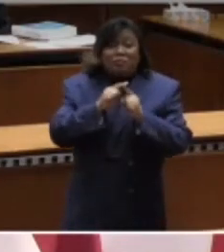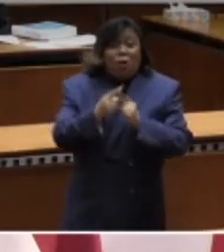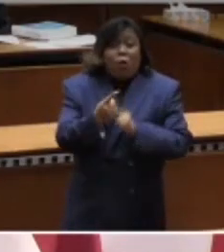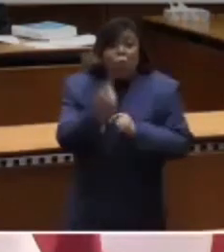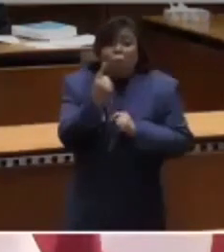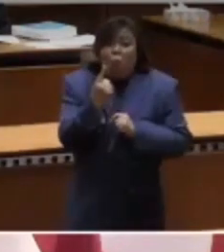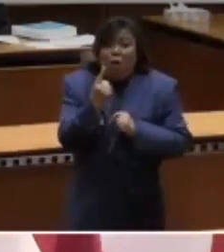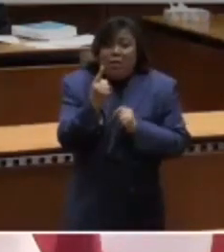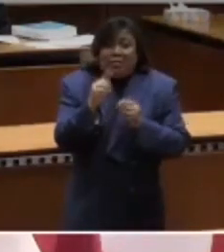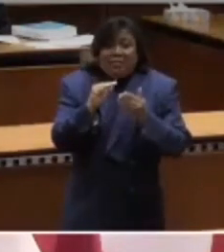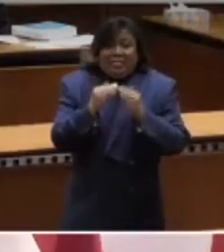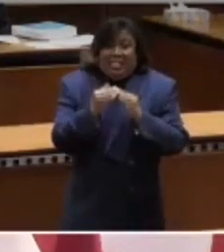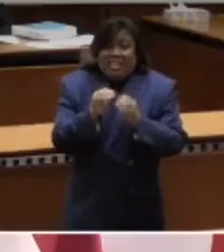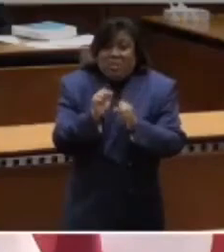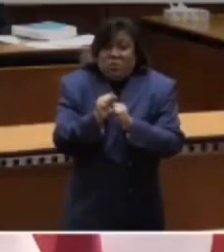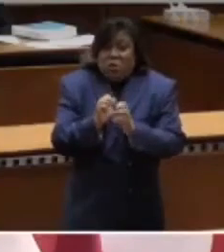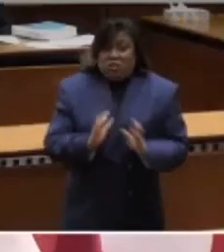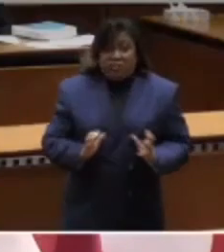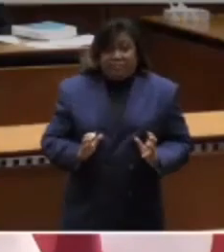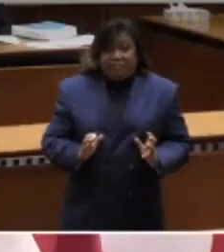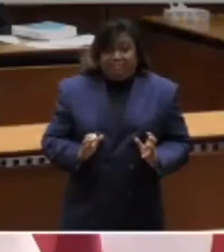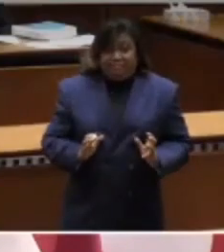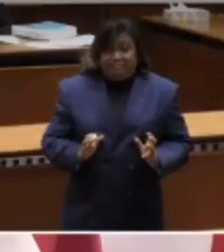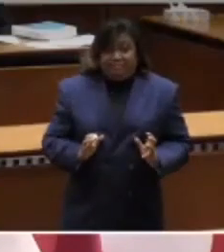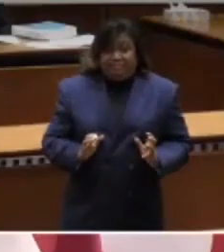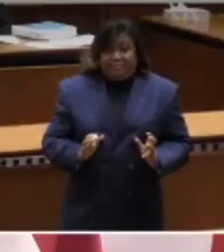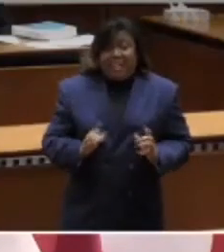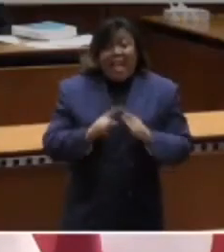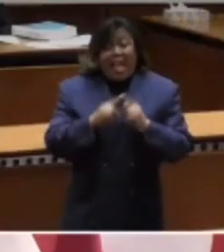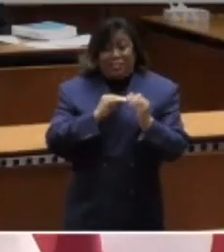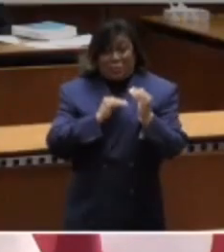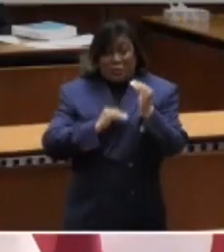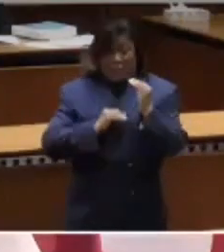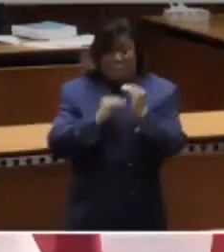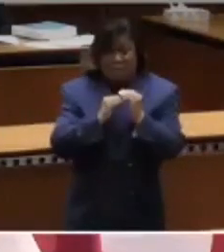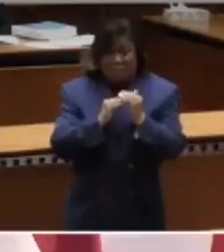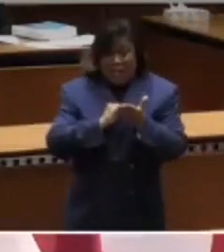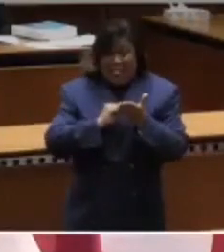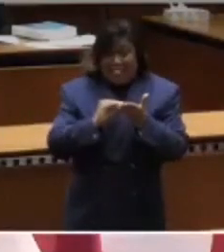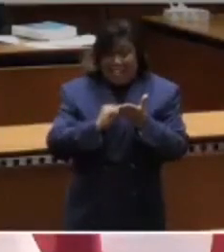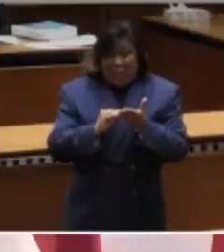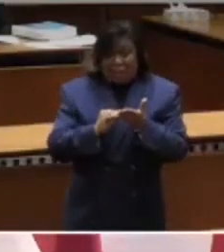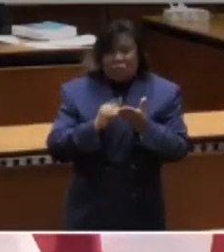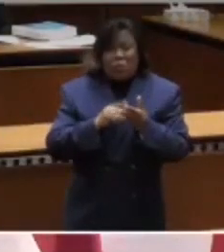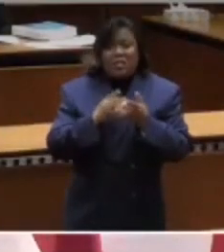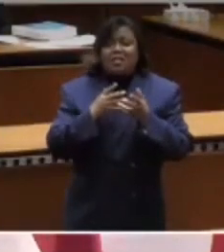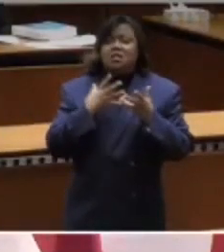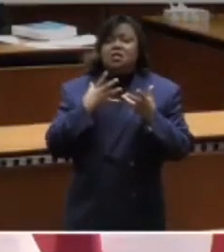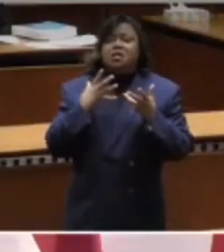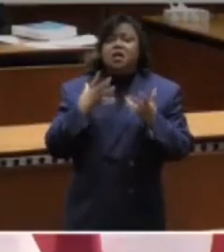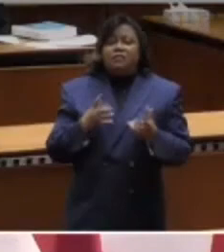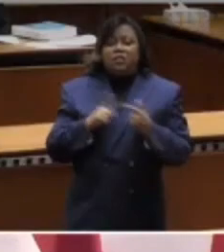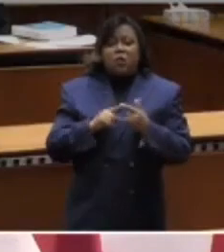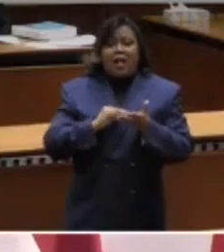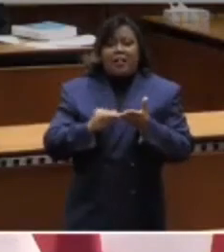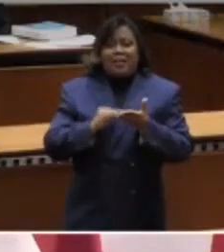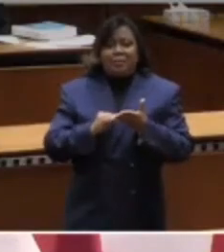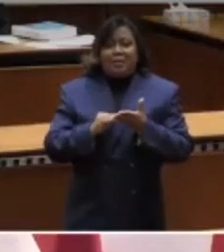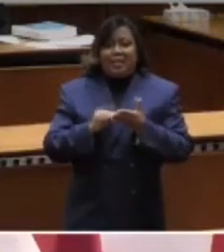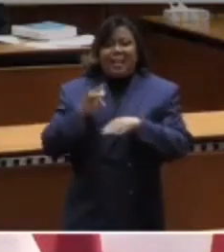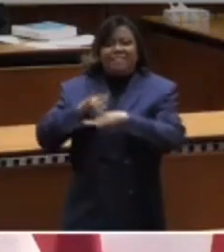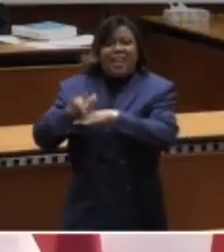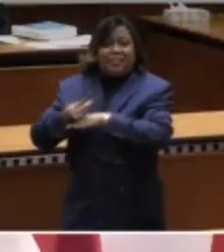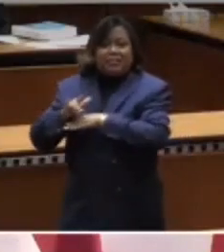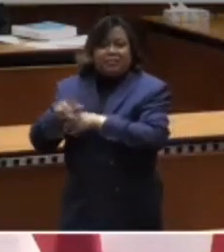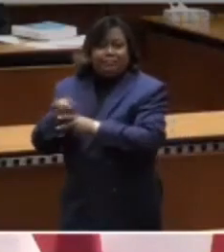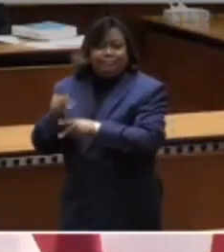a single city worker. And to minimize layoffs, we have leaned heavily on eliminating